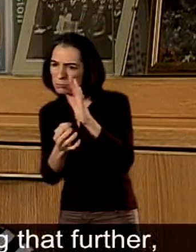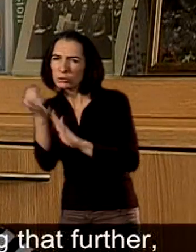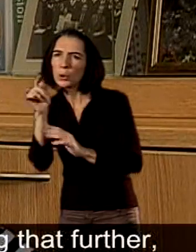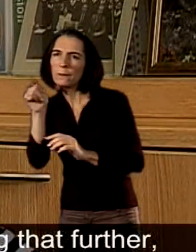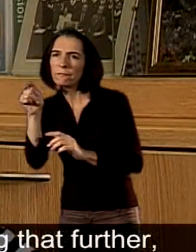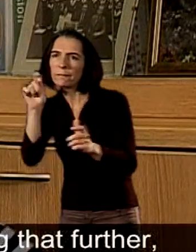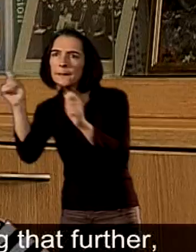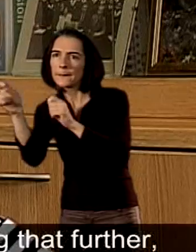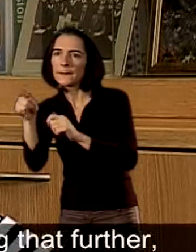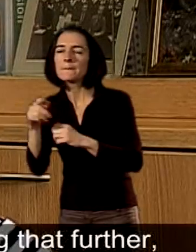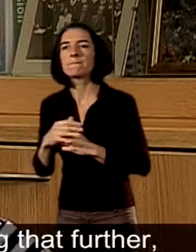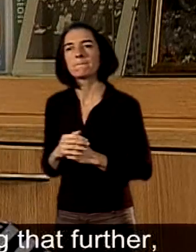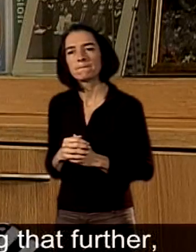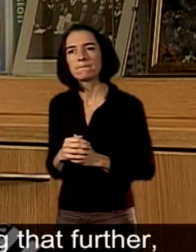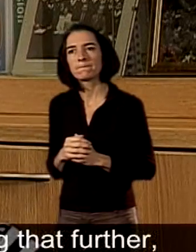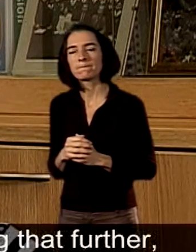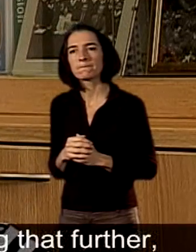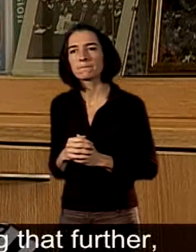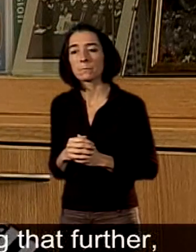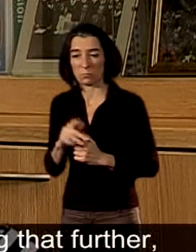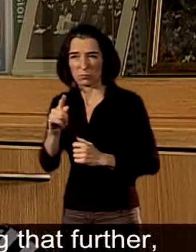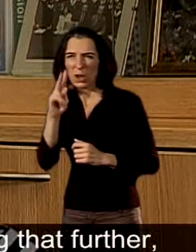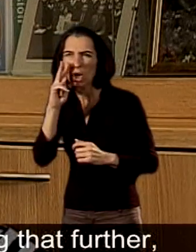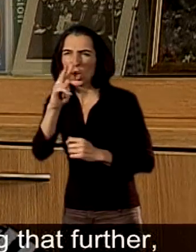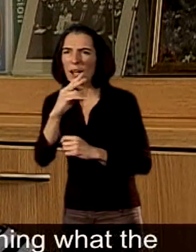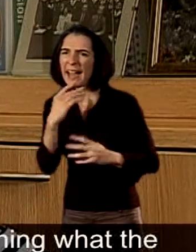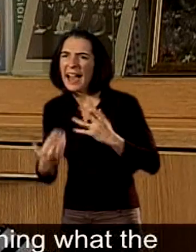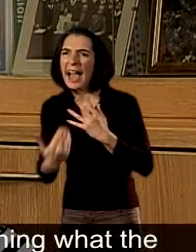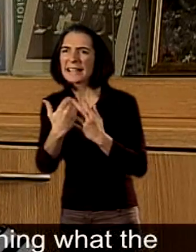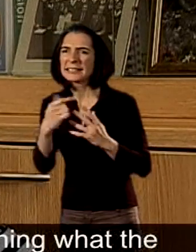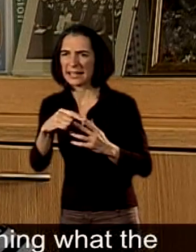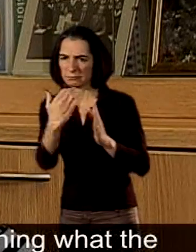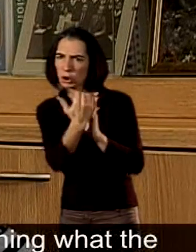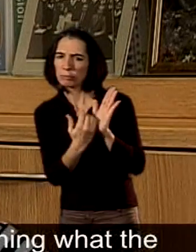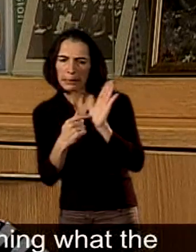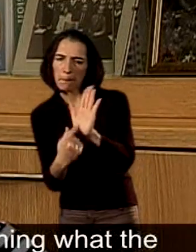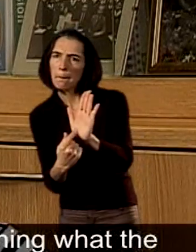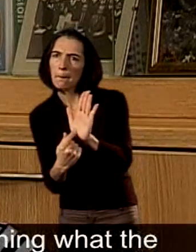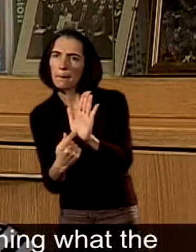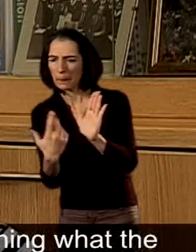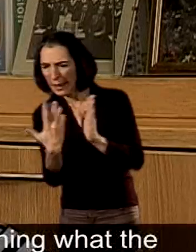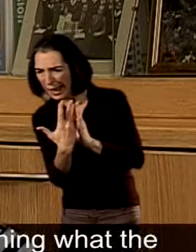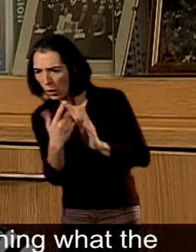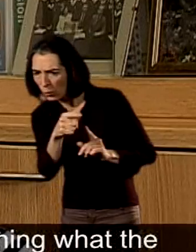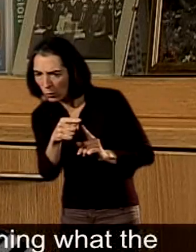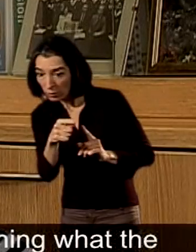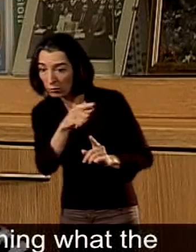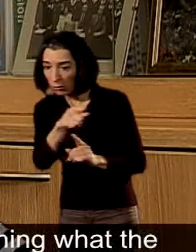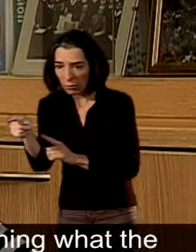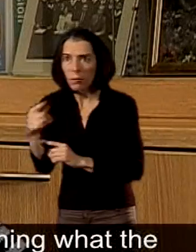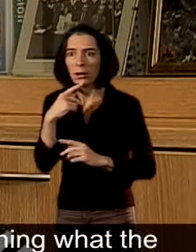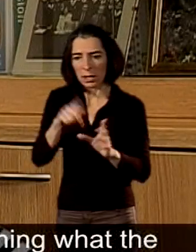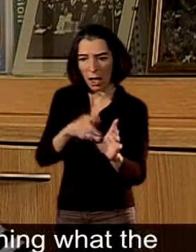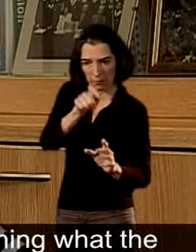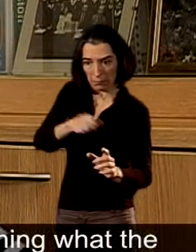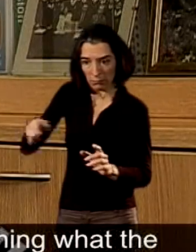that further. Looking at access to all of the curriculum areas, making sure that we're really pushing